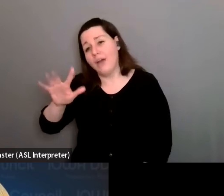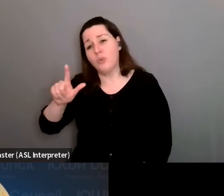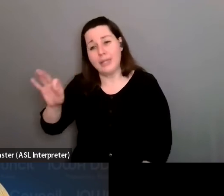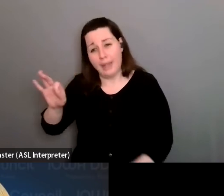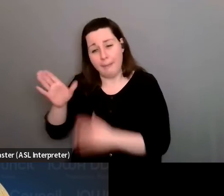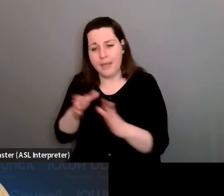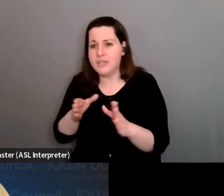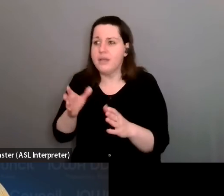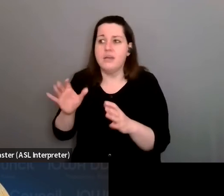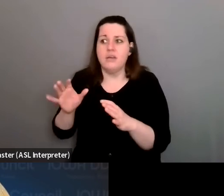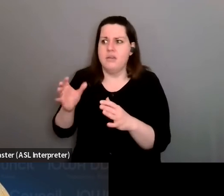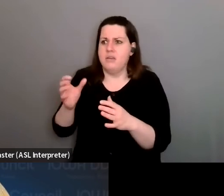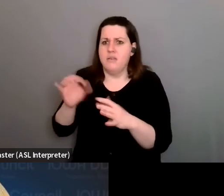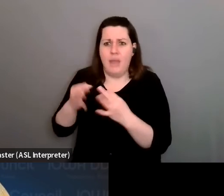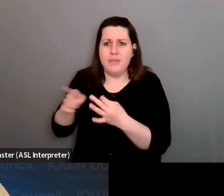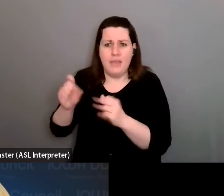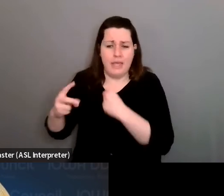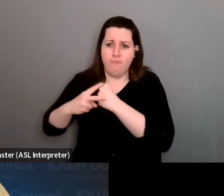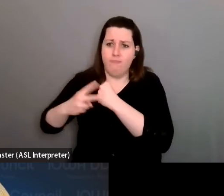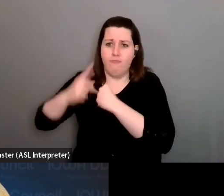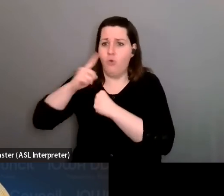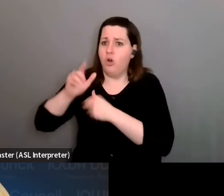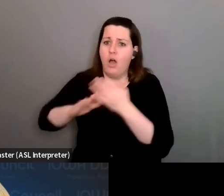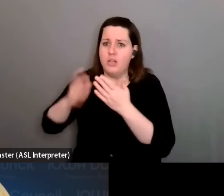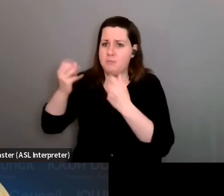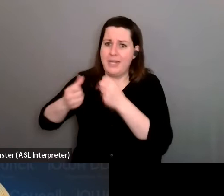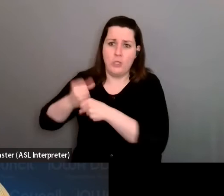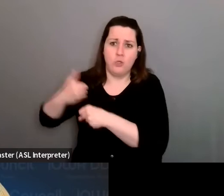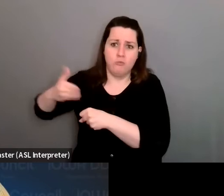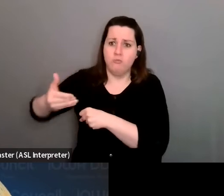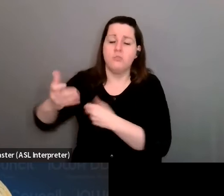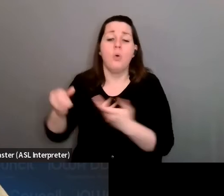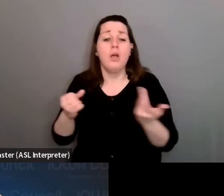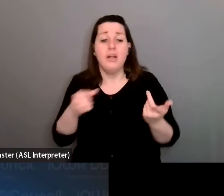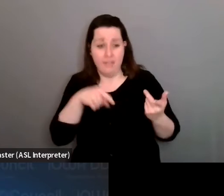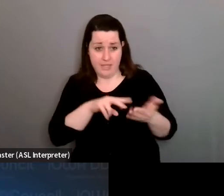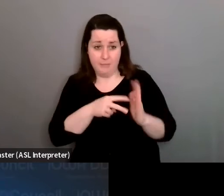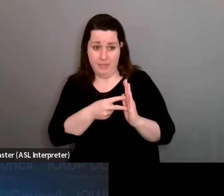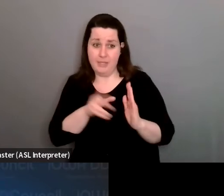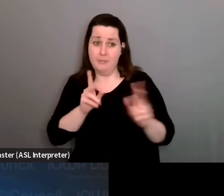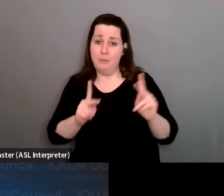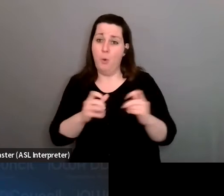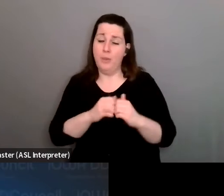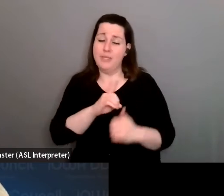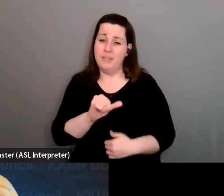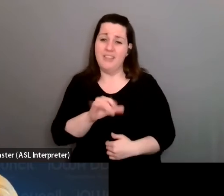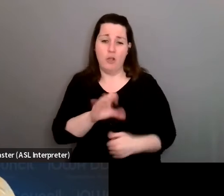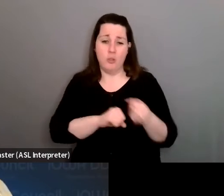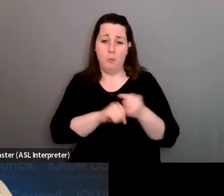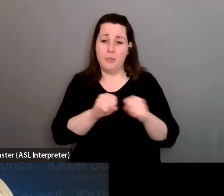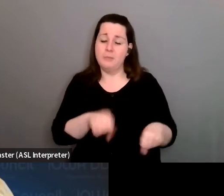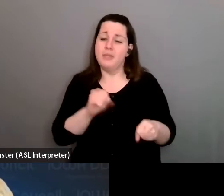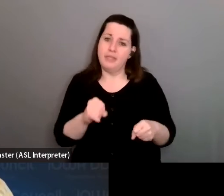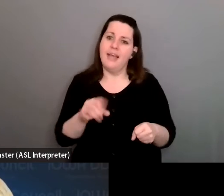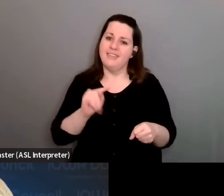for years for college. This allows persons with disabilities and their support systems to be able to earn those same